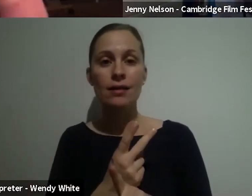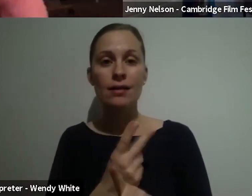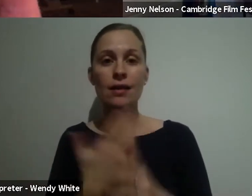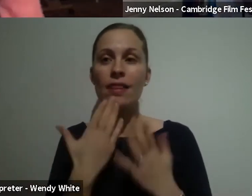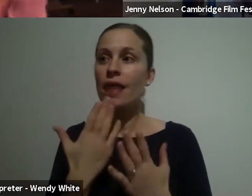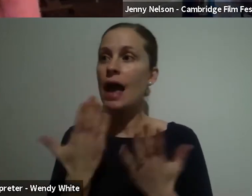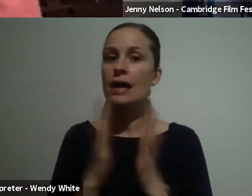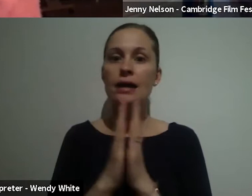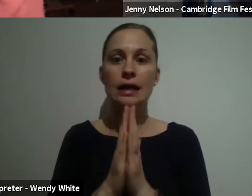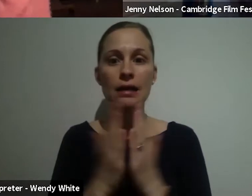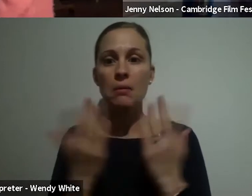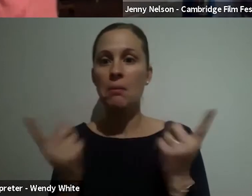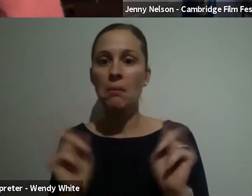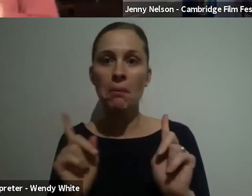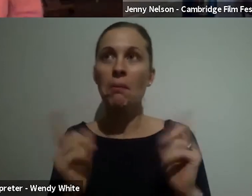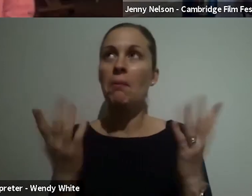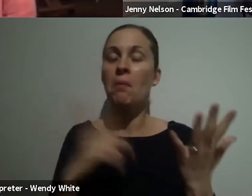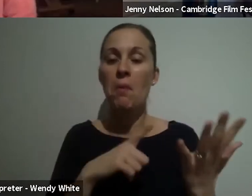know, or whatever.